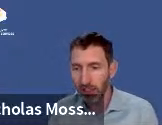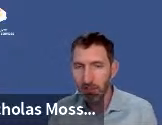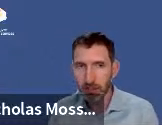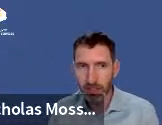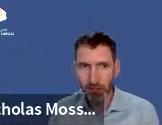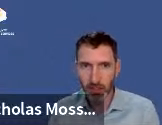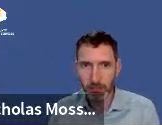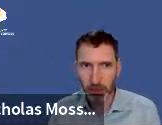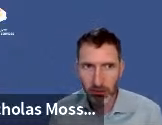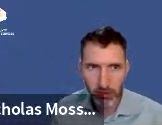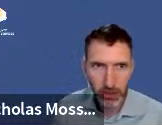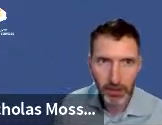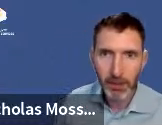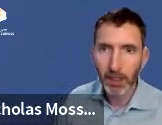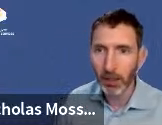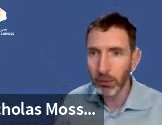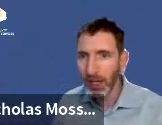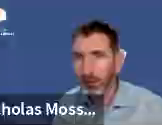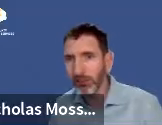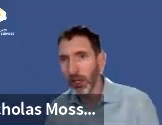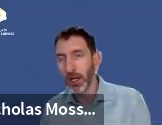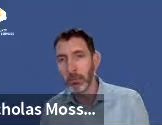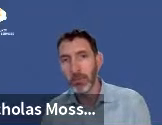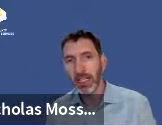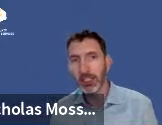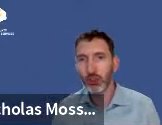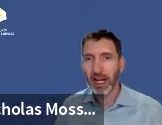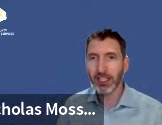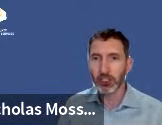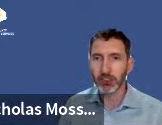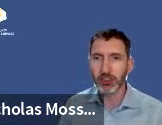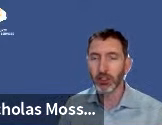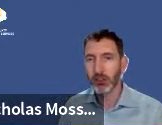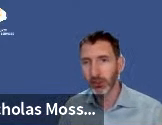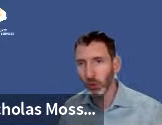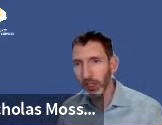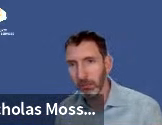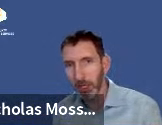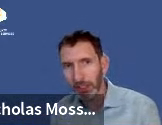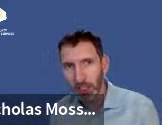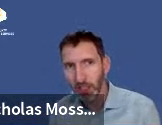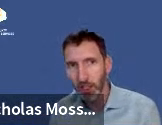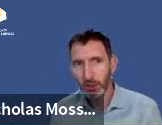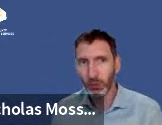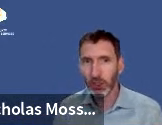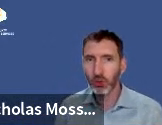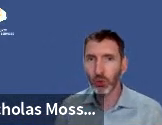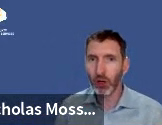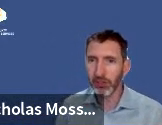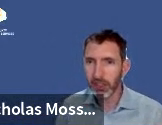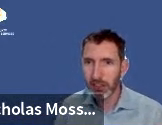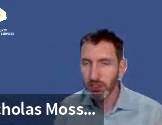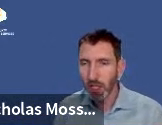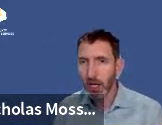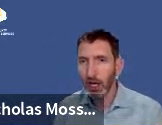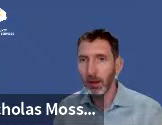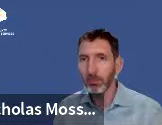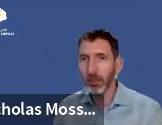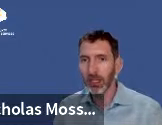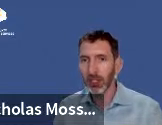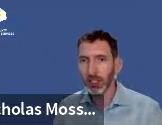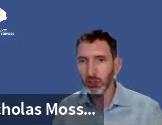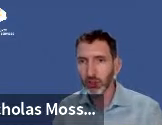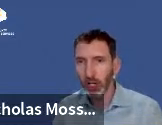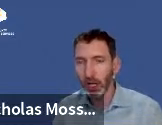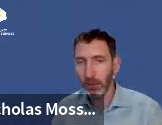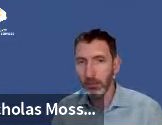these areas, next slide, please, we have many strategies. Now, don't worry, I'm not going to read through all of these.